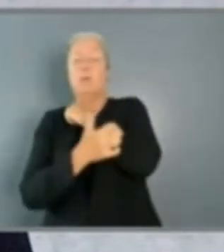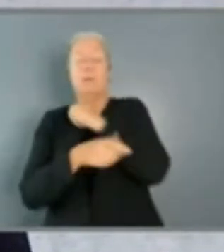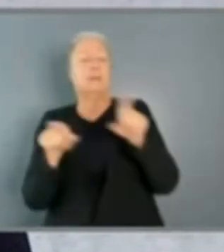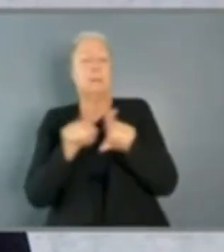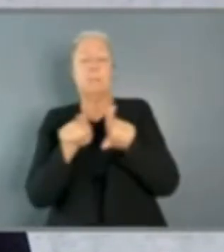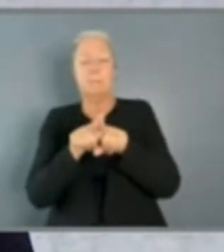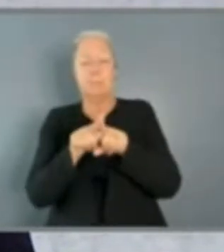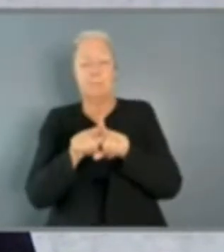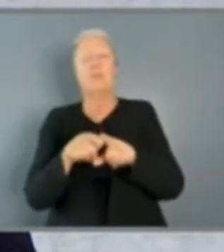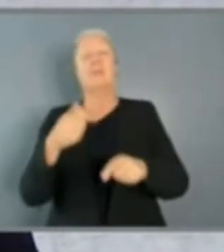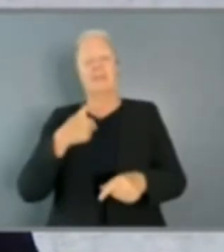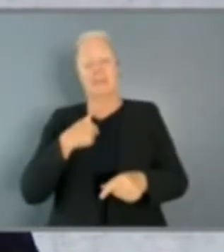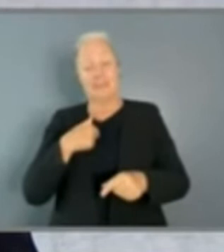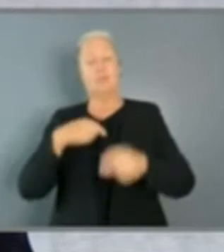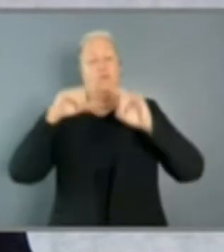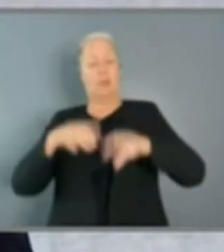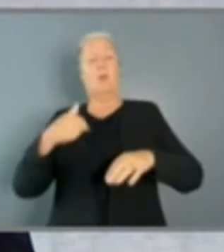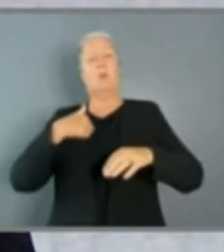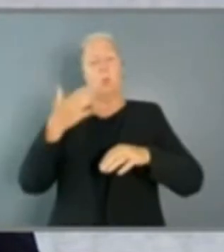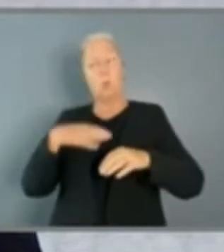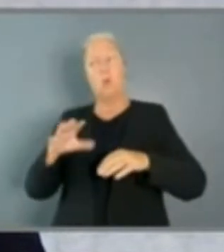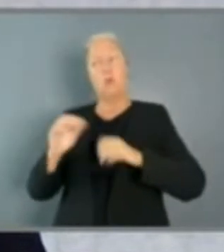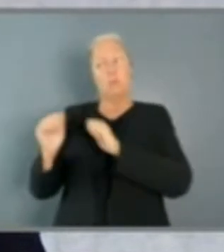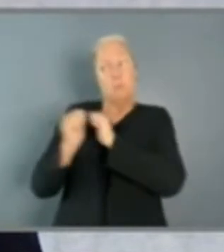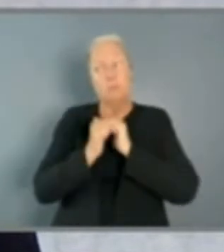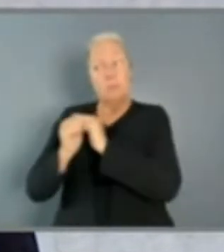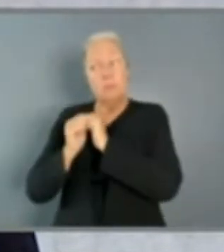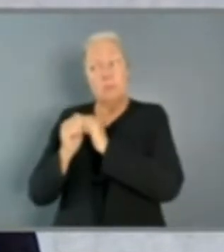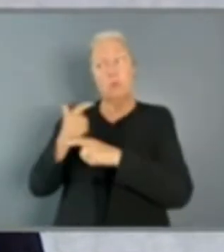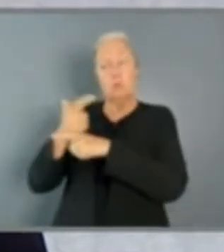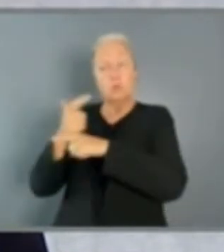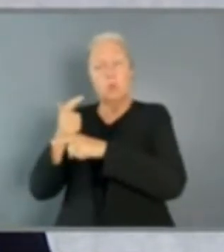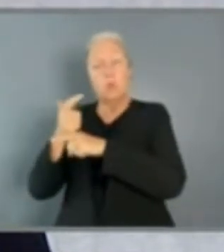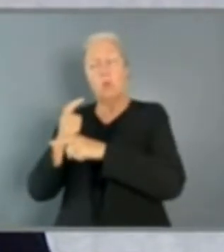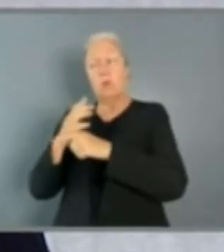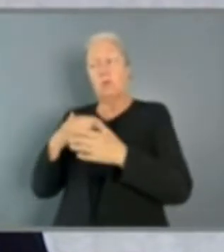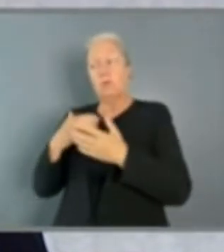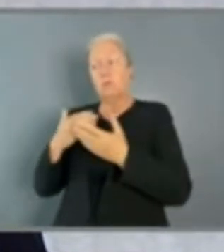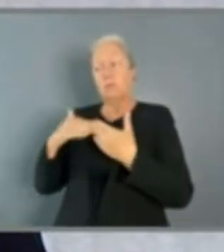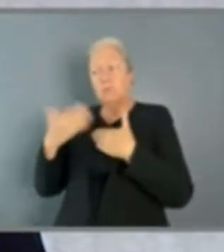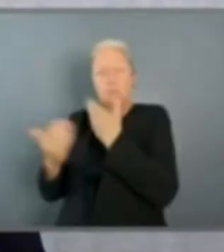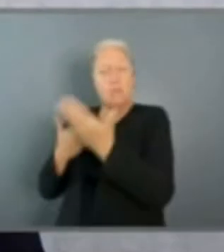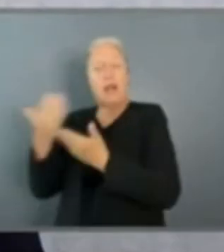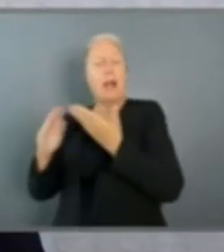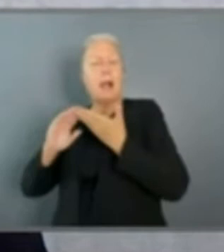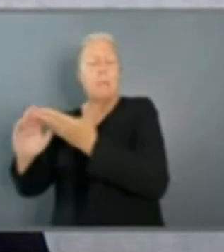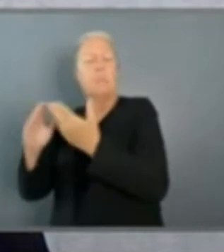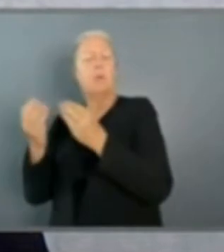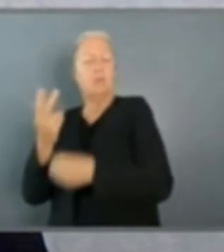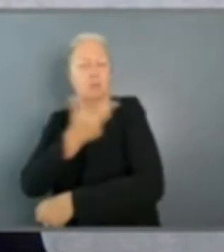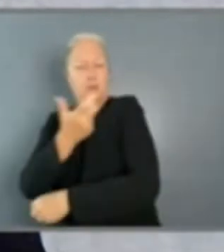is to provide as much support in partnership with whether it's the Quad or other partners in the